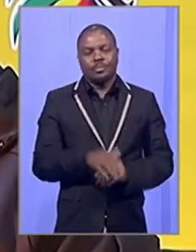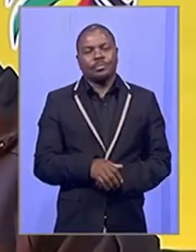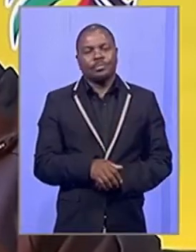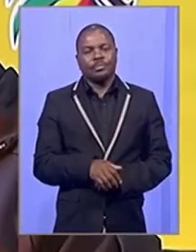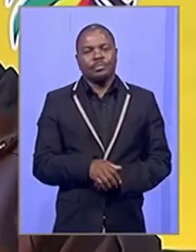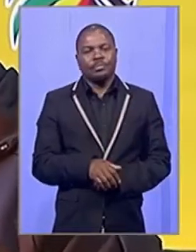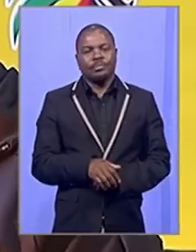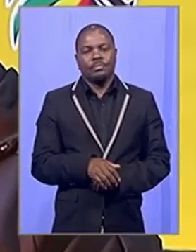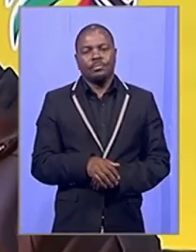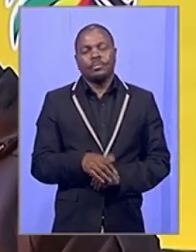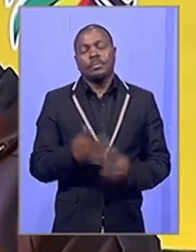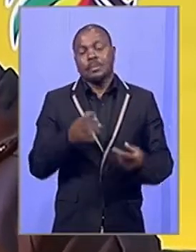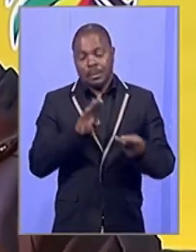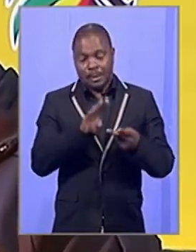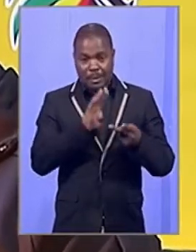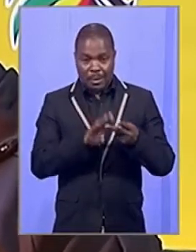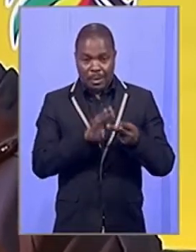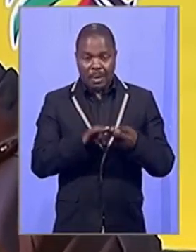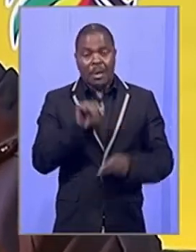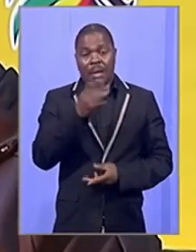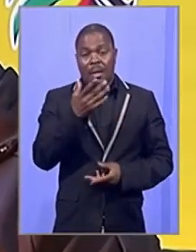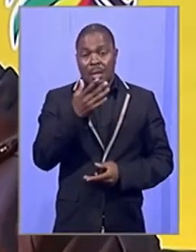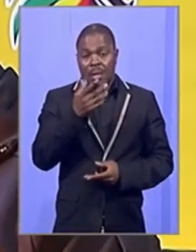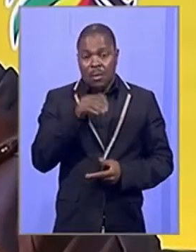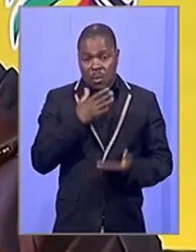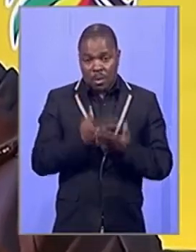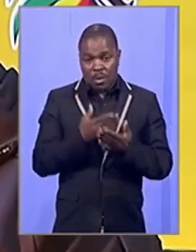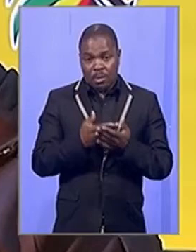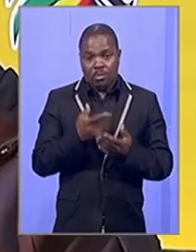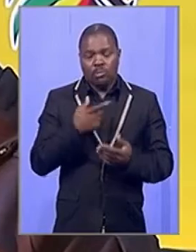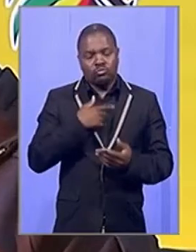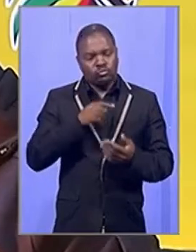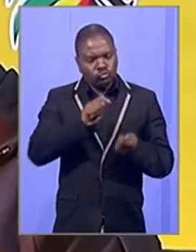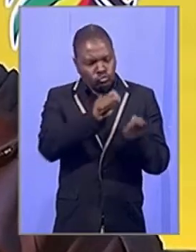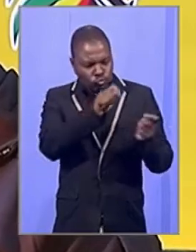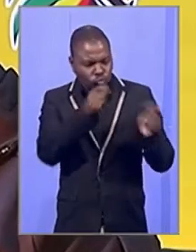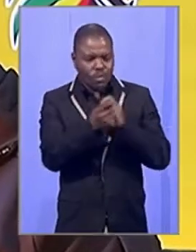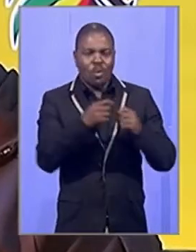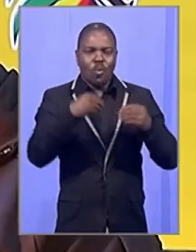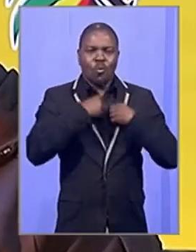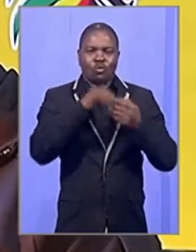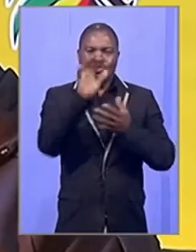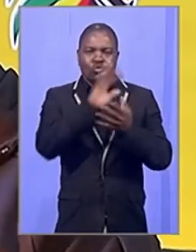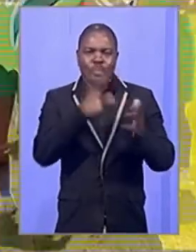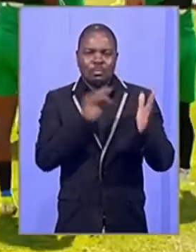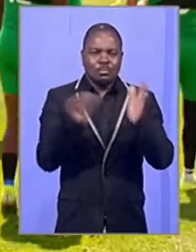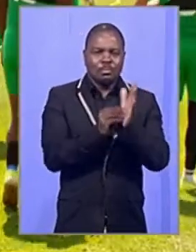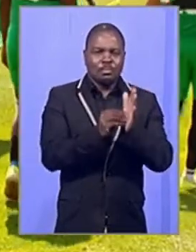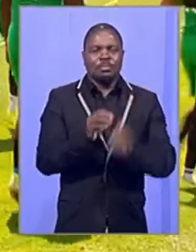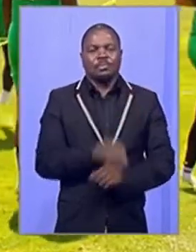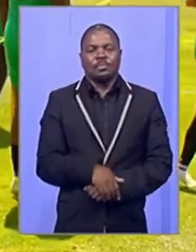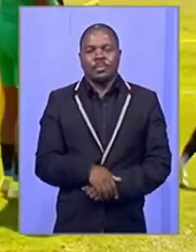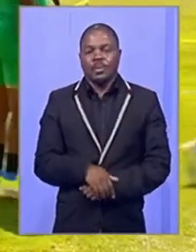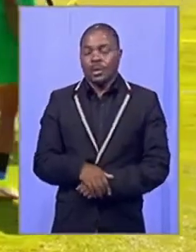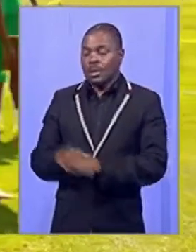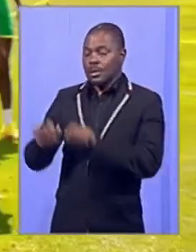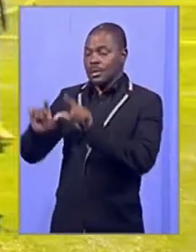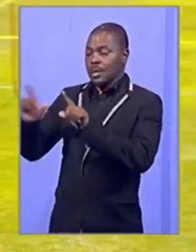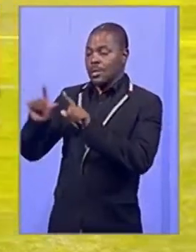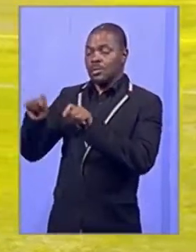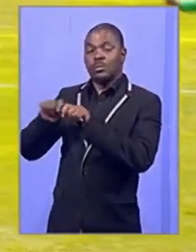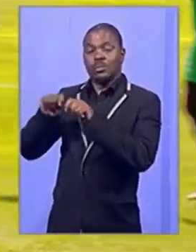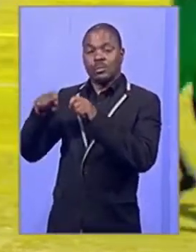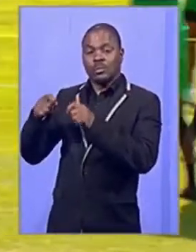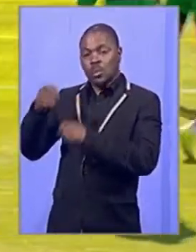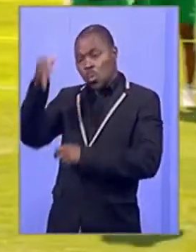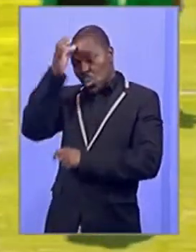And again, when we have the chance to still writing our own history. Mokotlisi wa Sundowns Manqoba